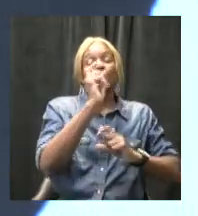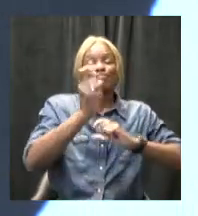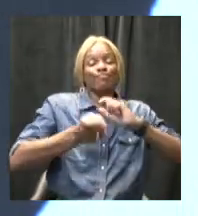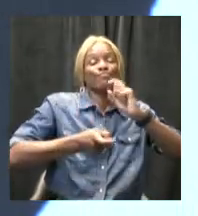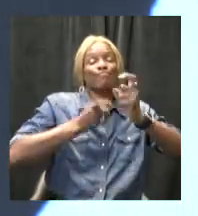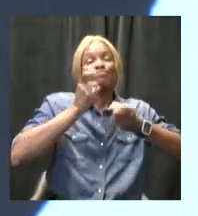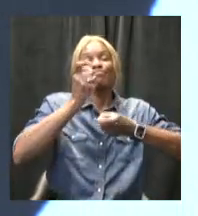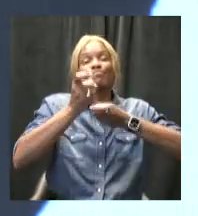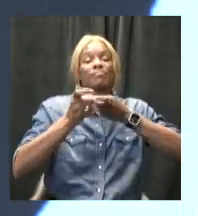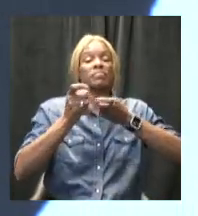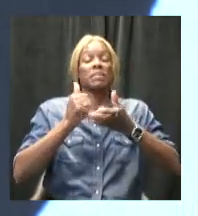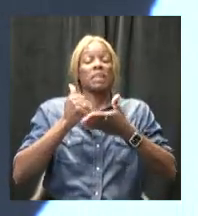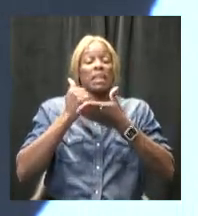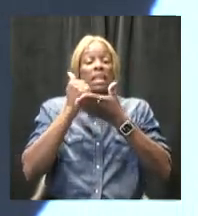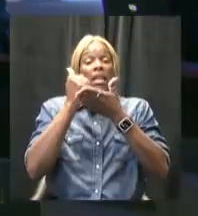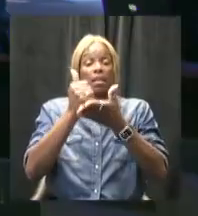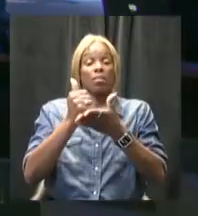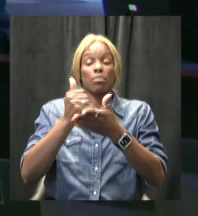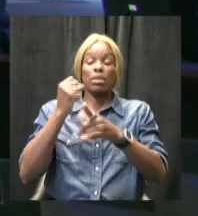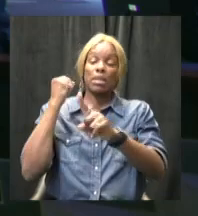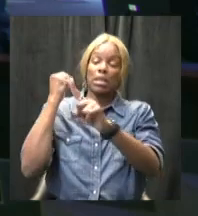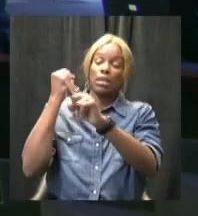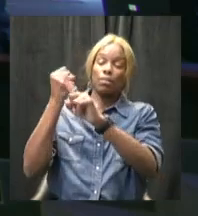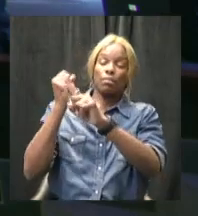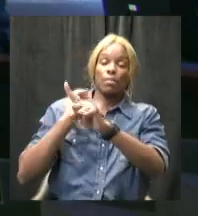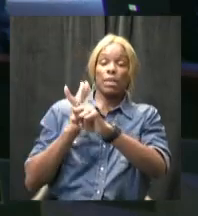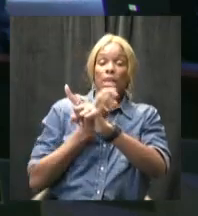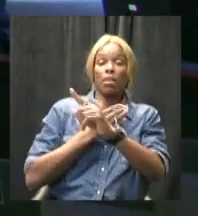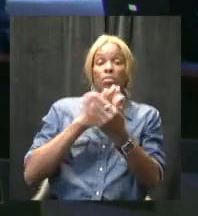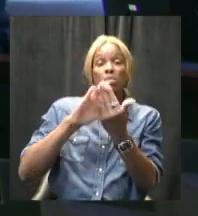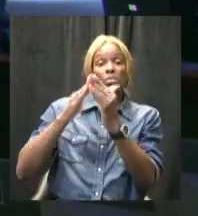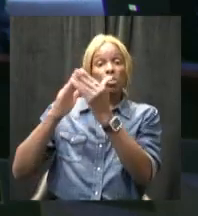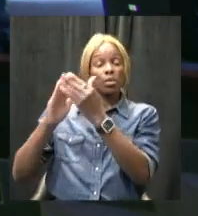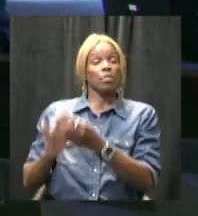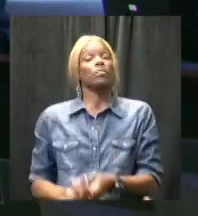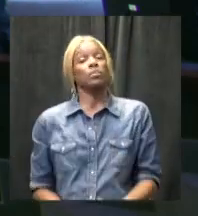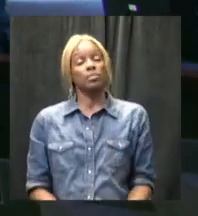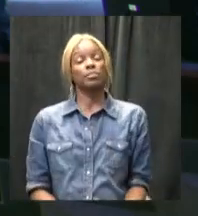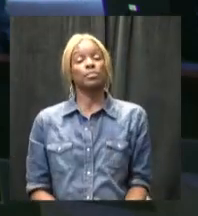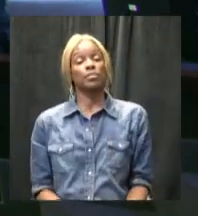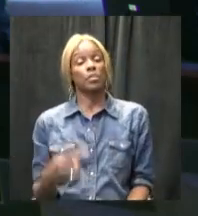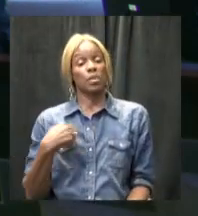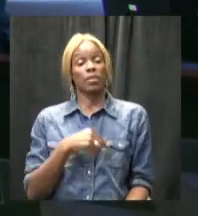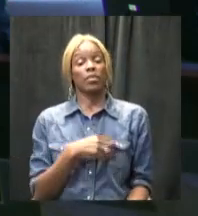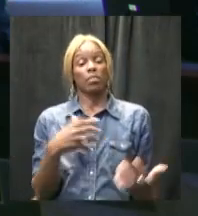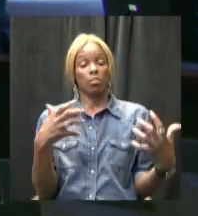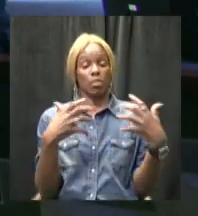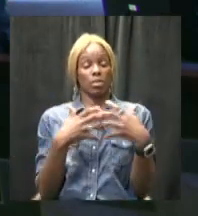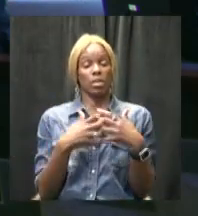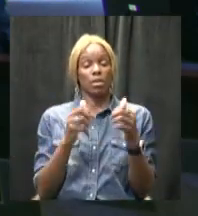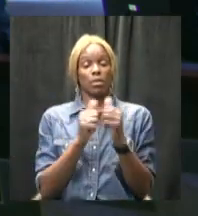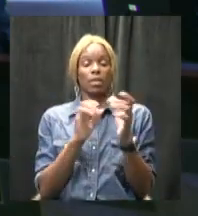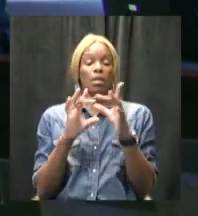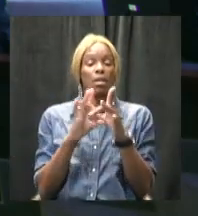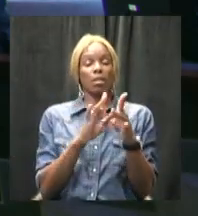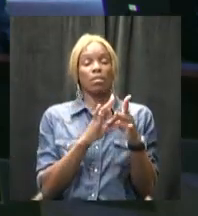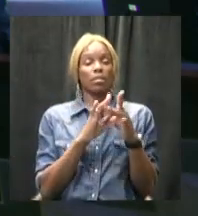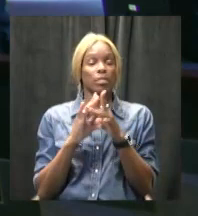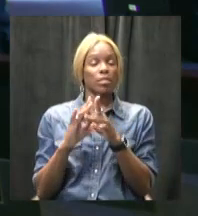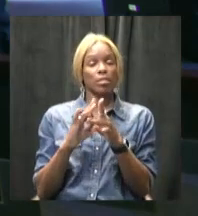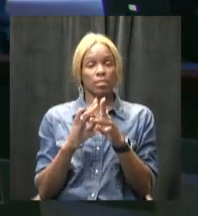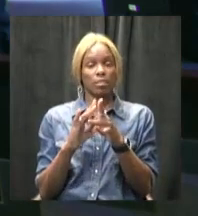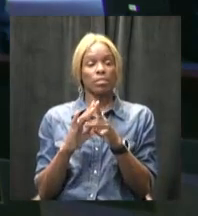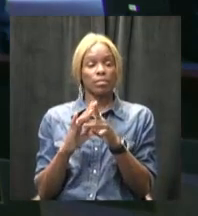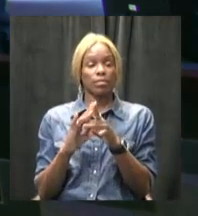helping to impact our immediate community. We have a partnership with Harmony Community Development